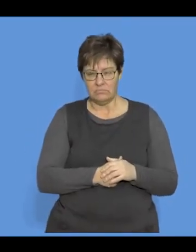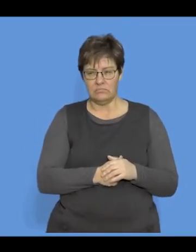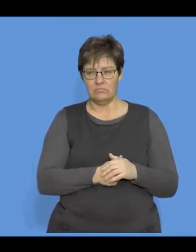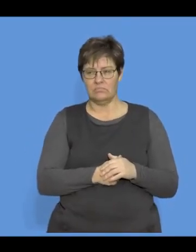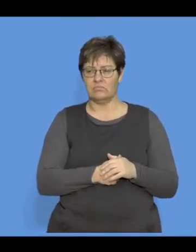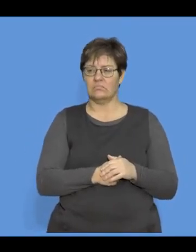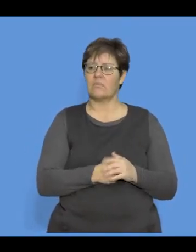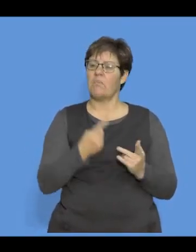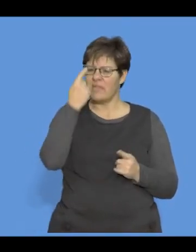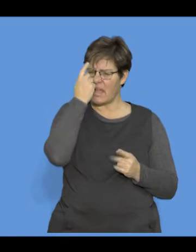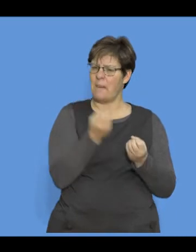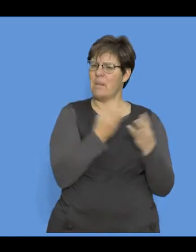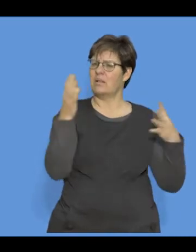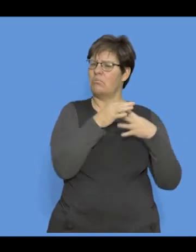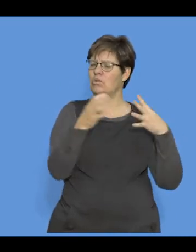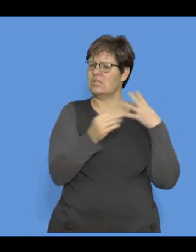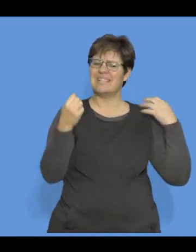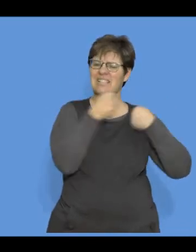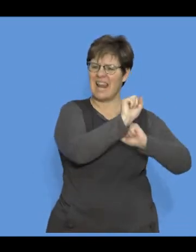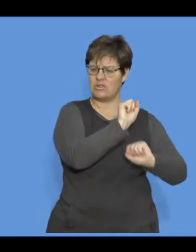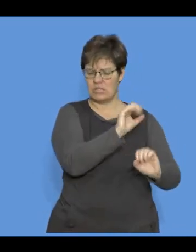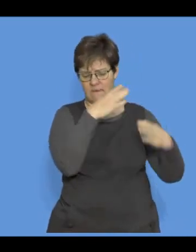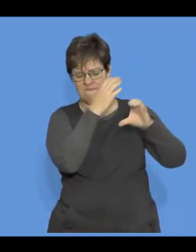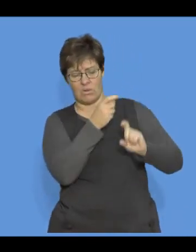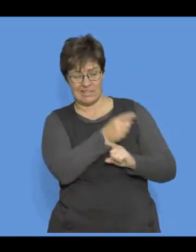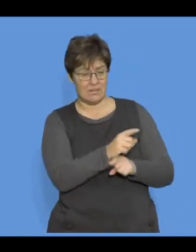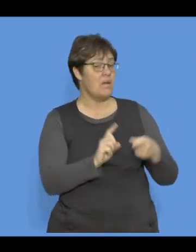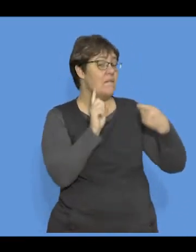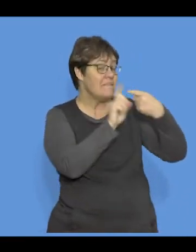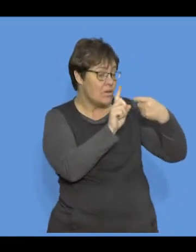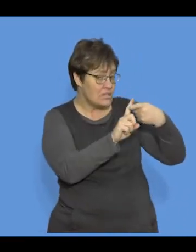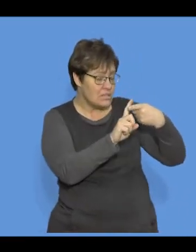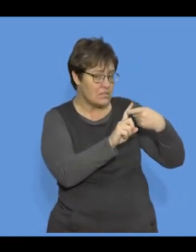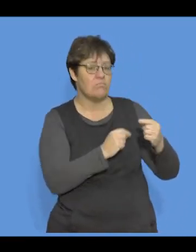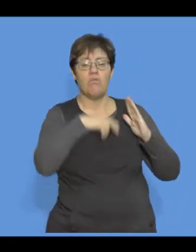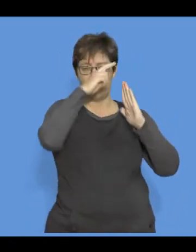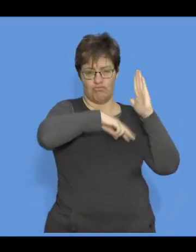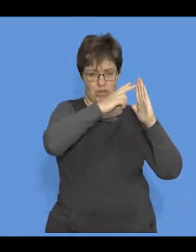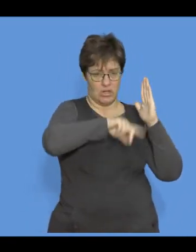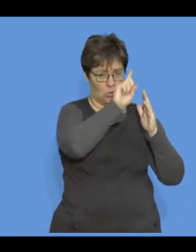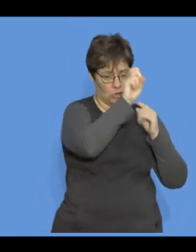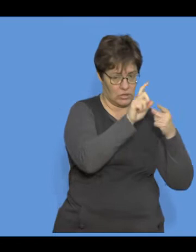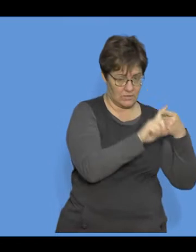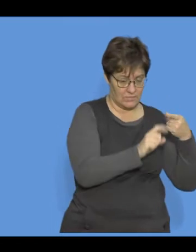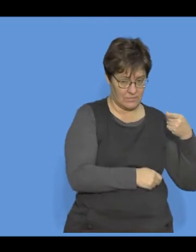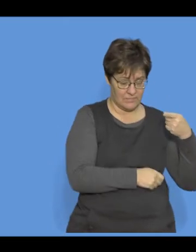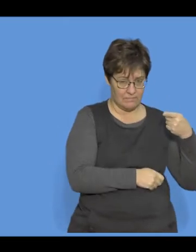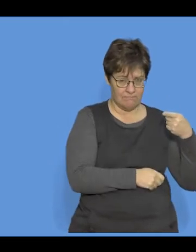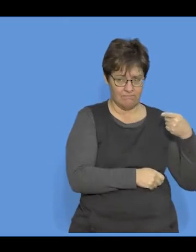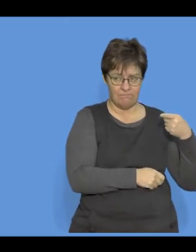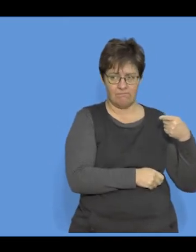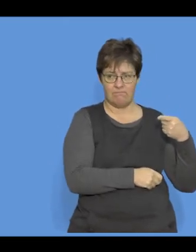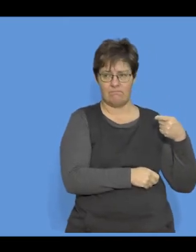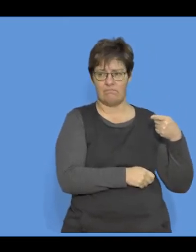multiple choice questions? What's some of the strategies we've got to do? The first thing is obviously to read the question. I don't